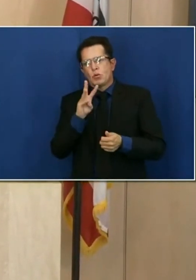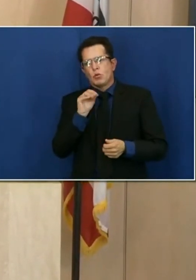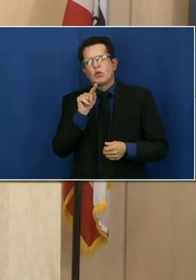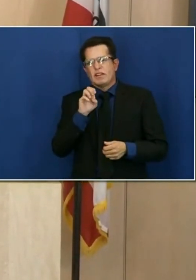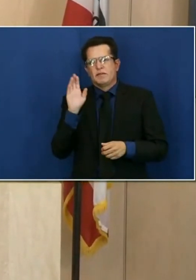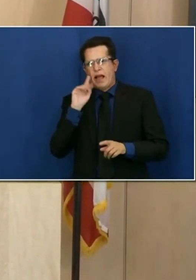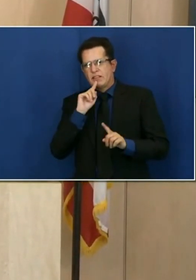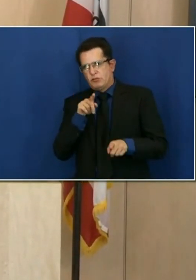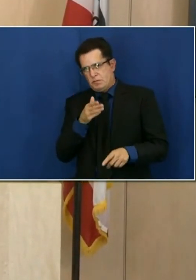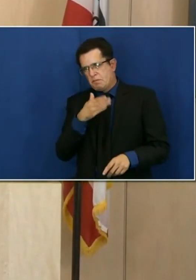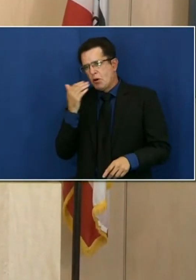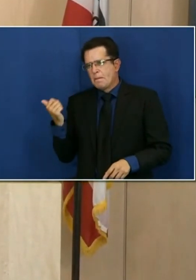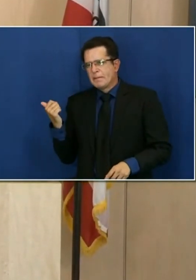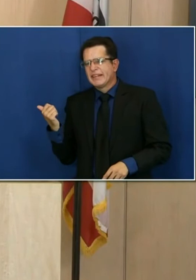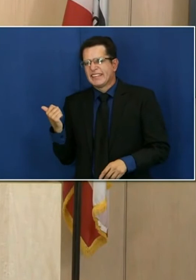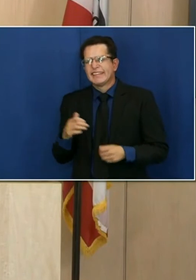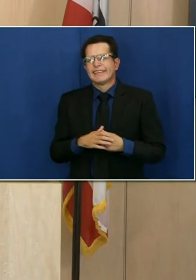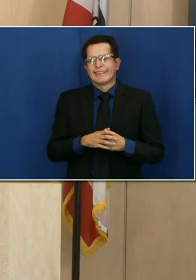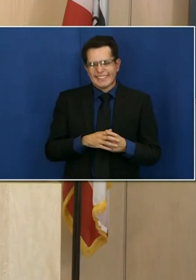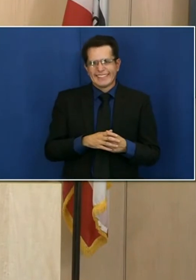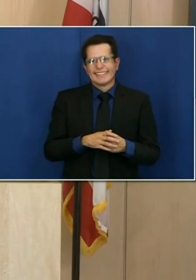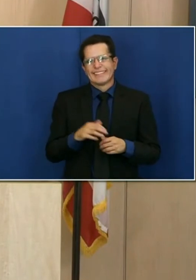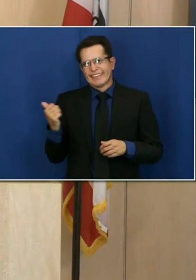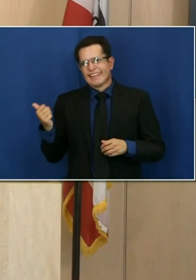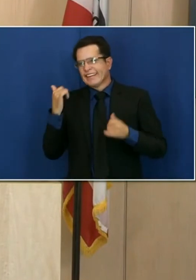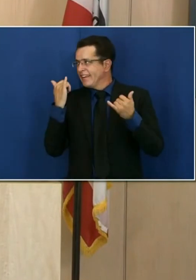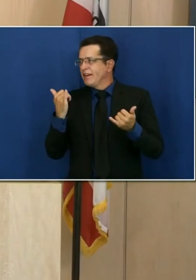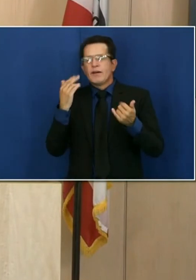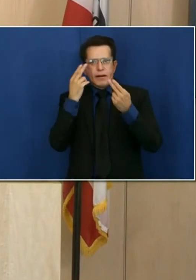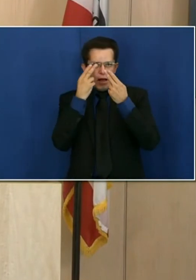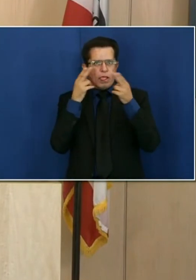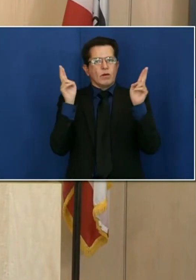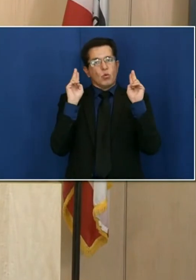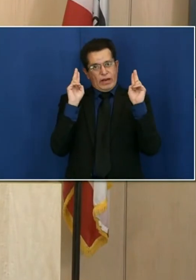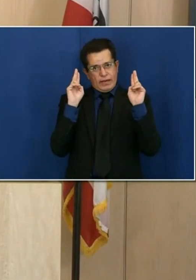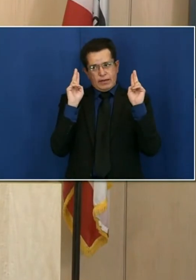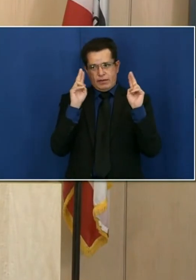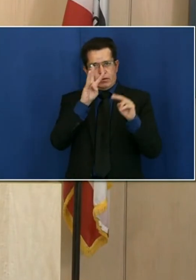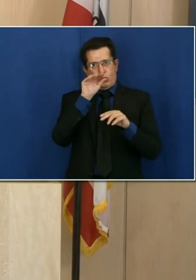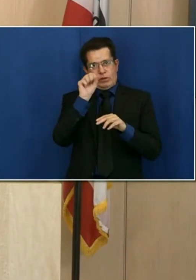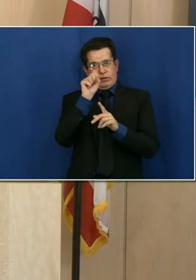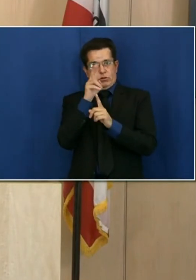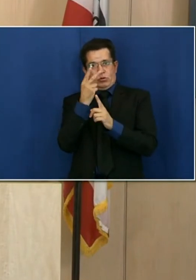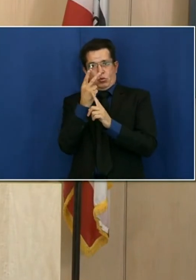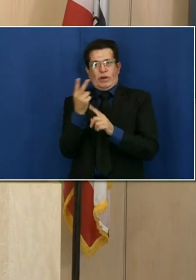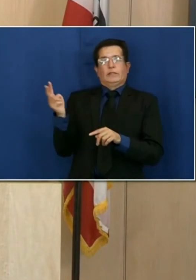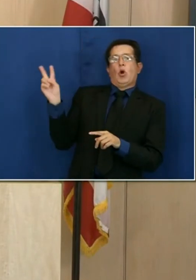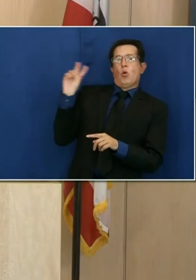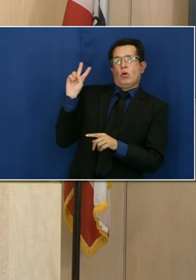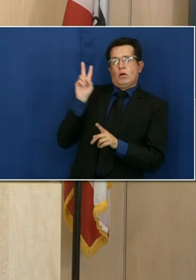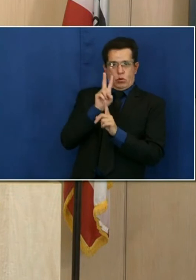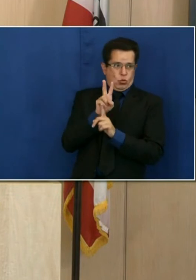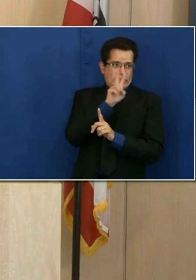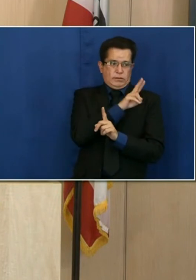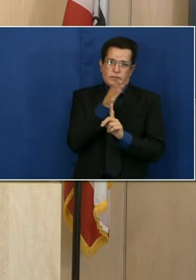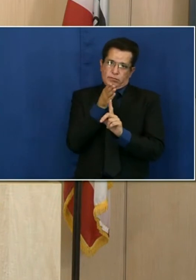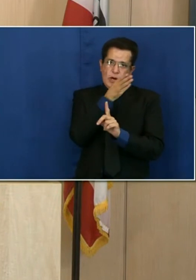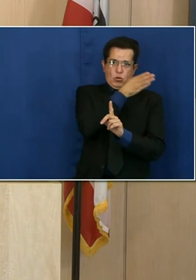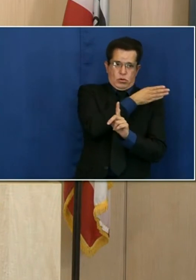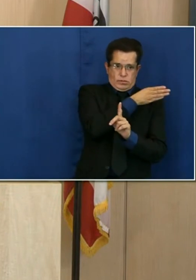Thank you for that important question. So Halloween was exactly 2 weeks ago from this past weekend.